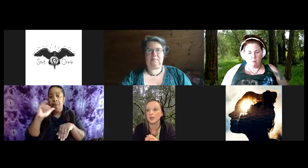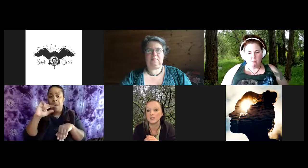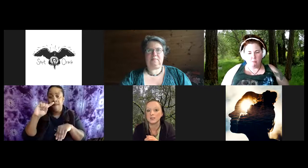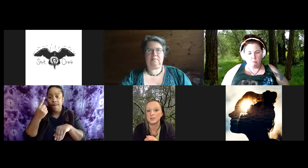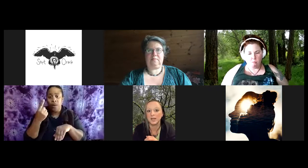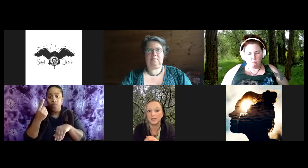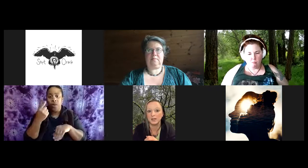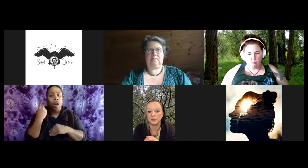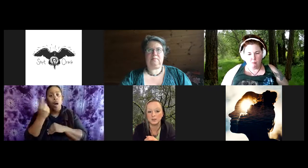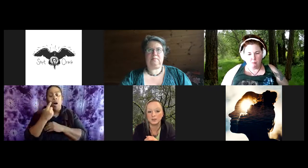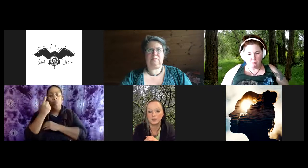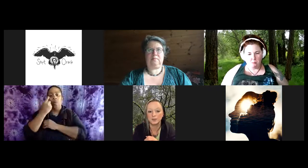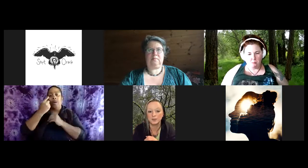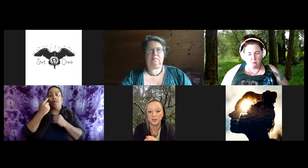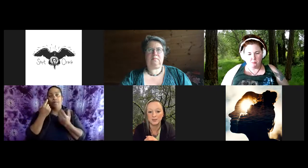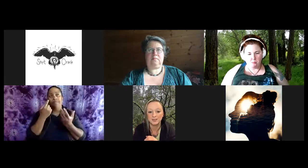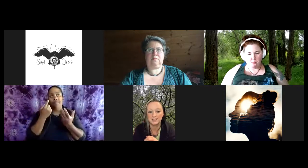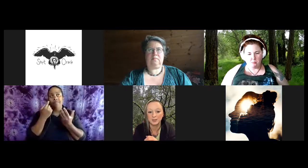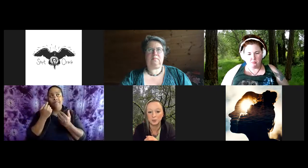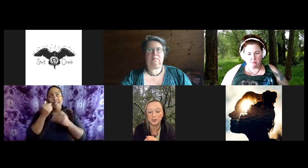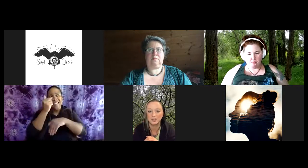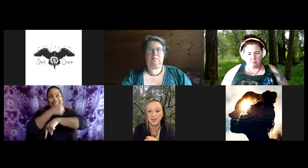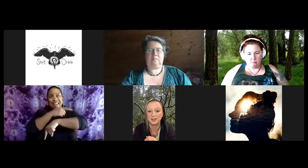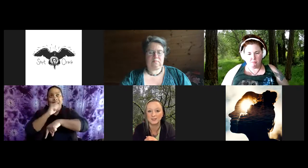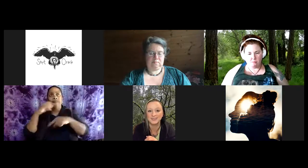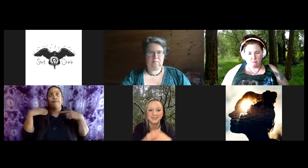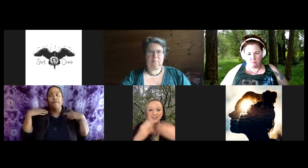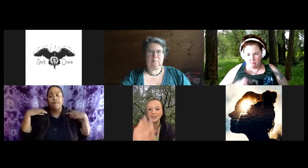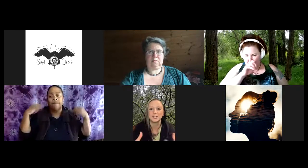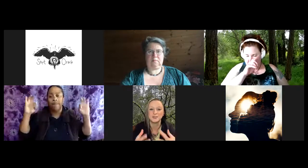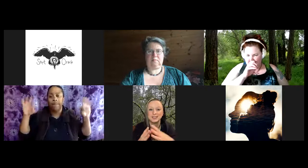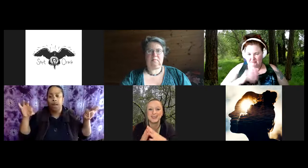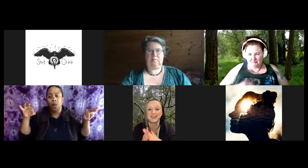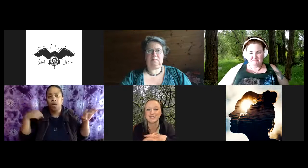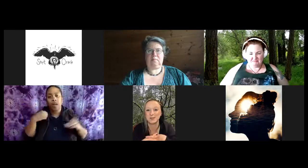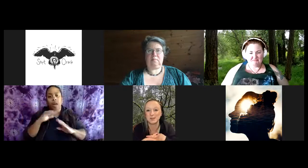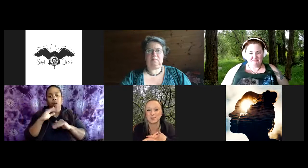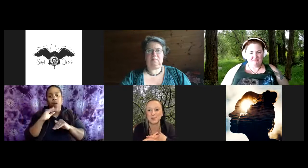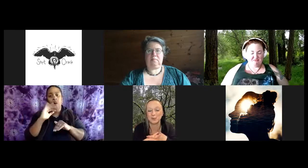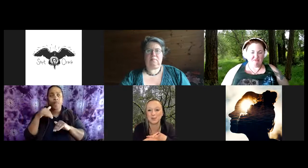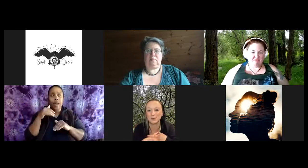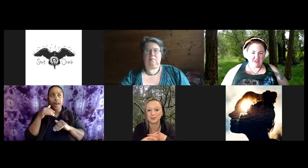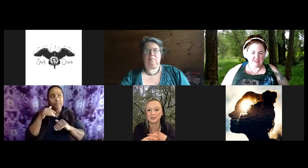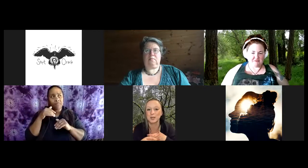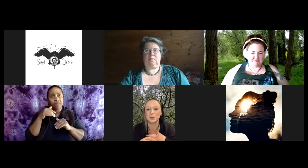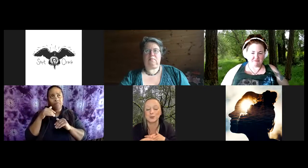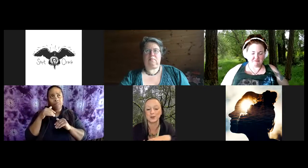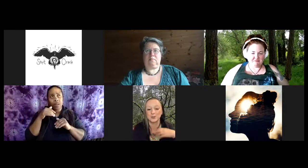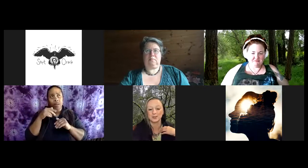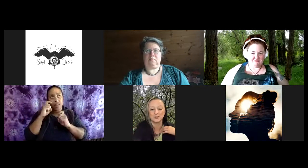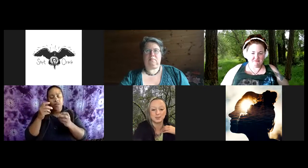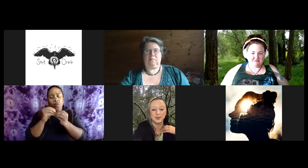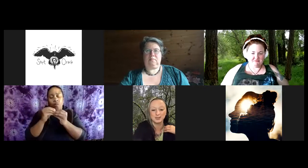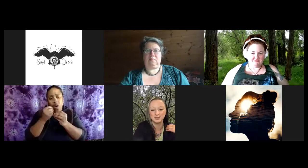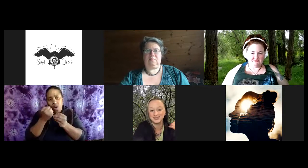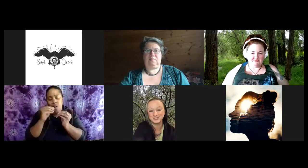always been a day of fairies. I hope that that gives you guys some information about the summer court and what